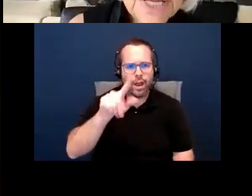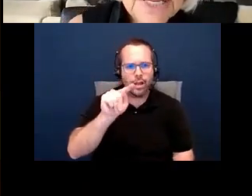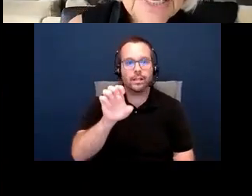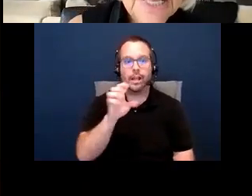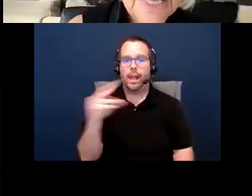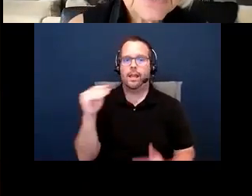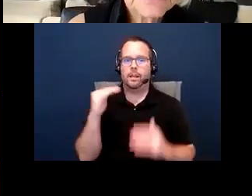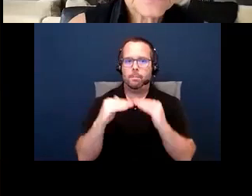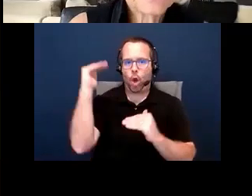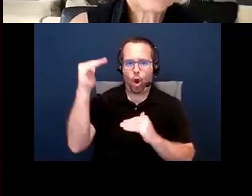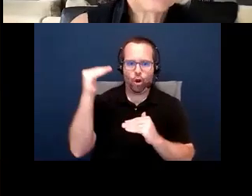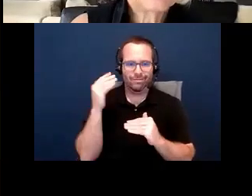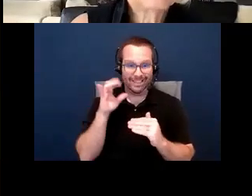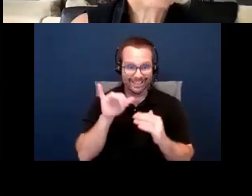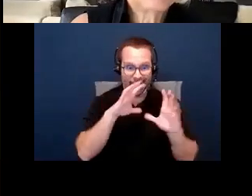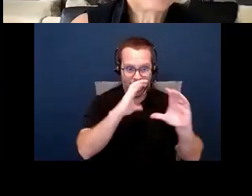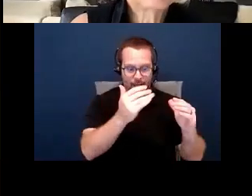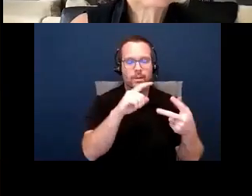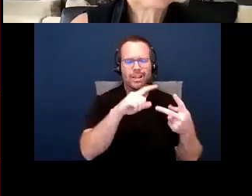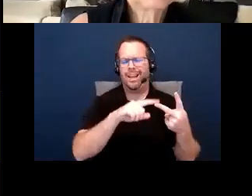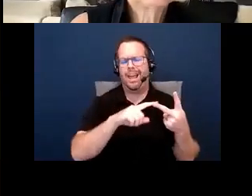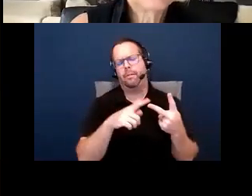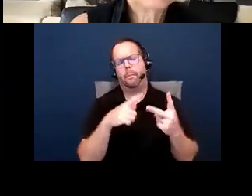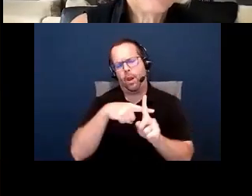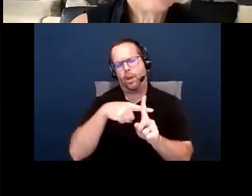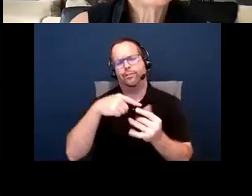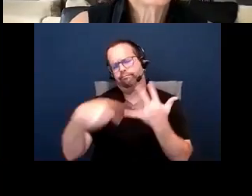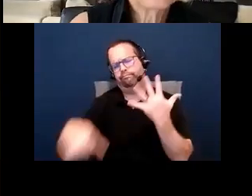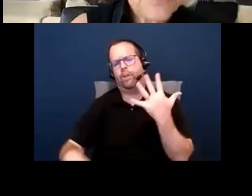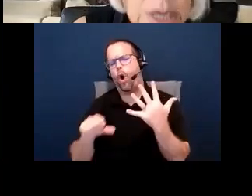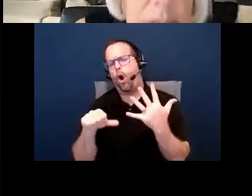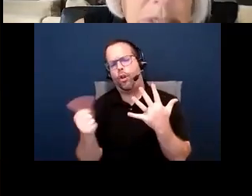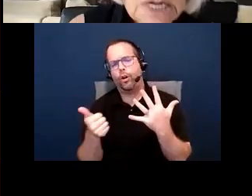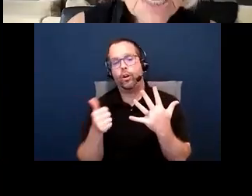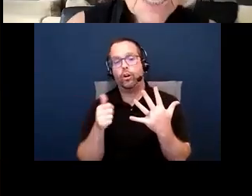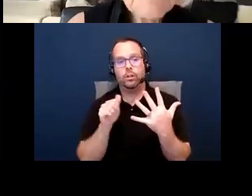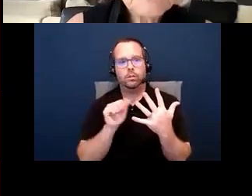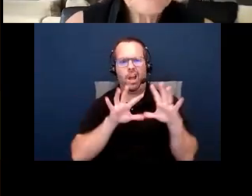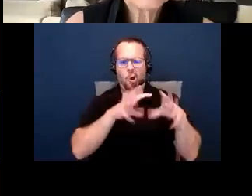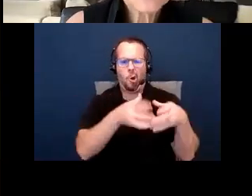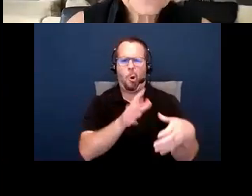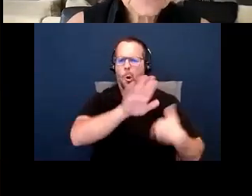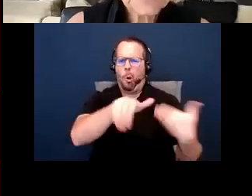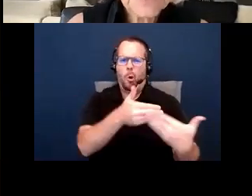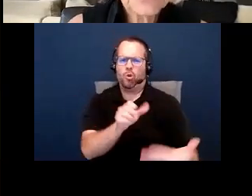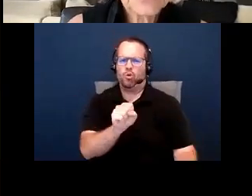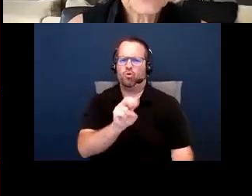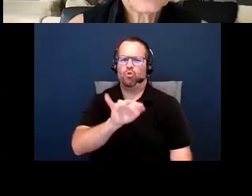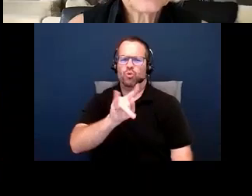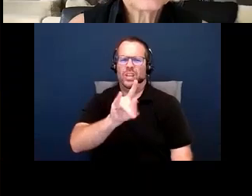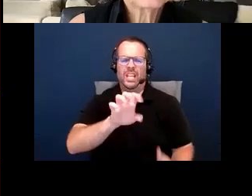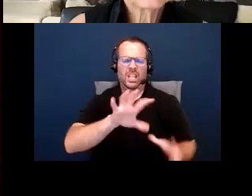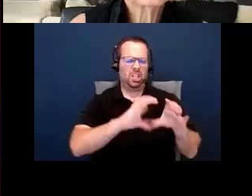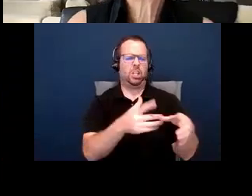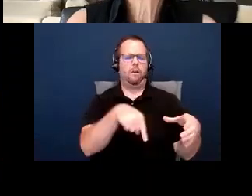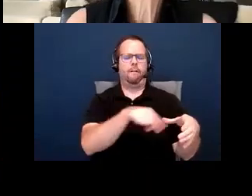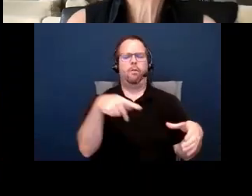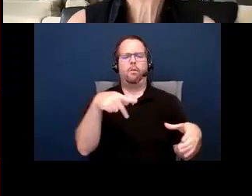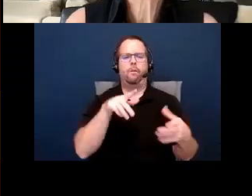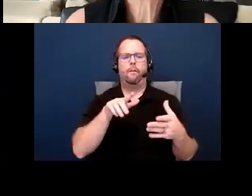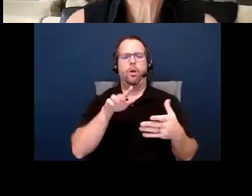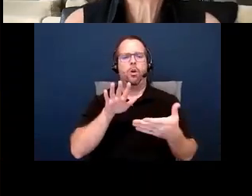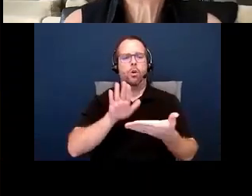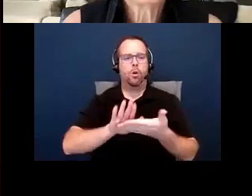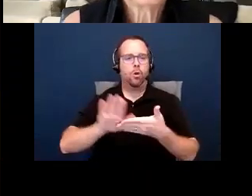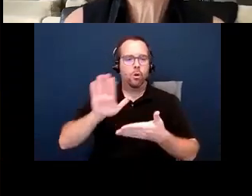other data sets that are in that whole suite of post-secondary education data sets. And if you go